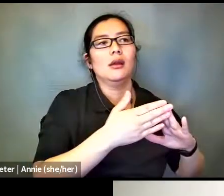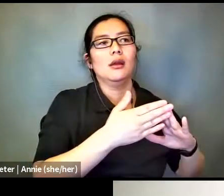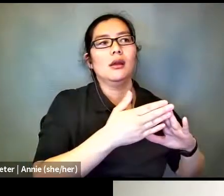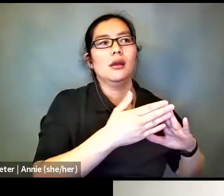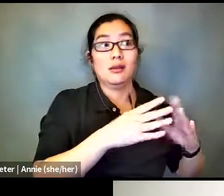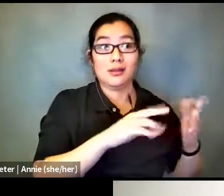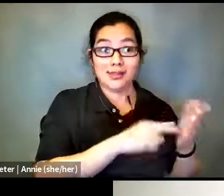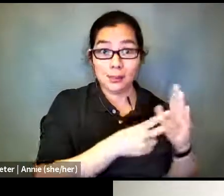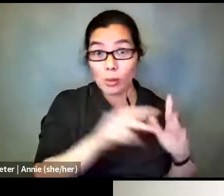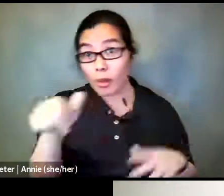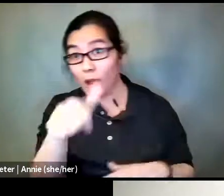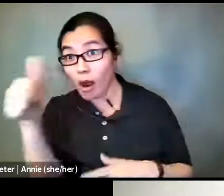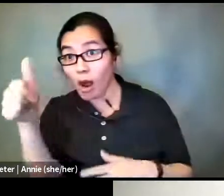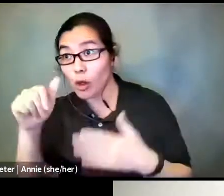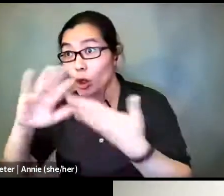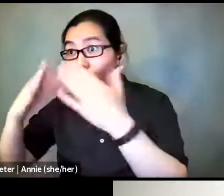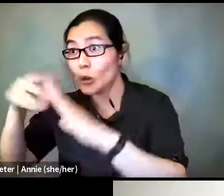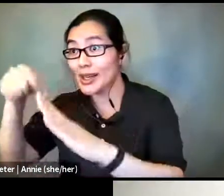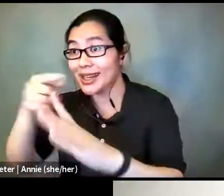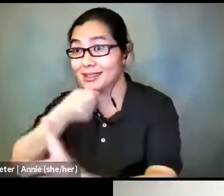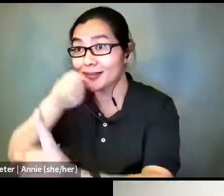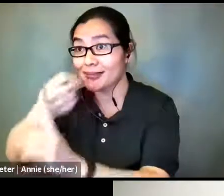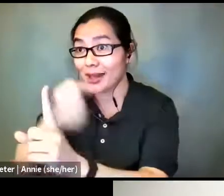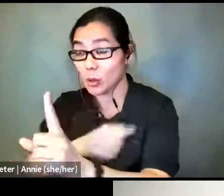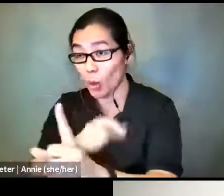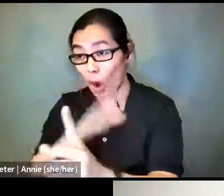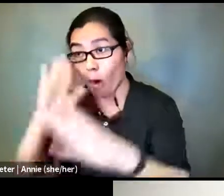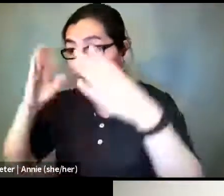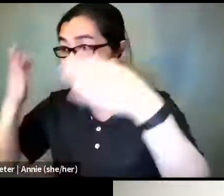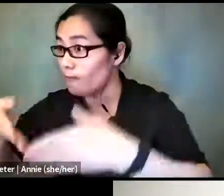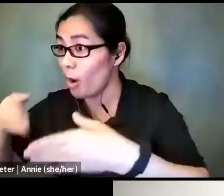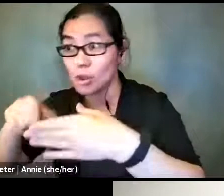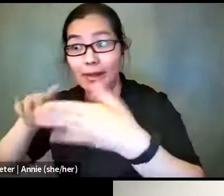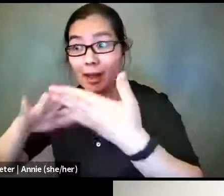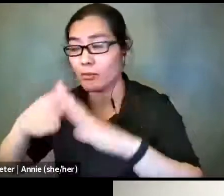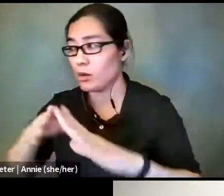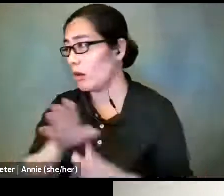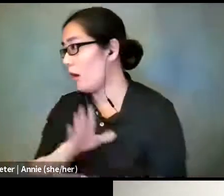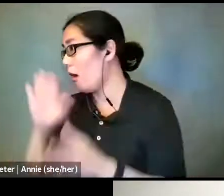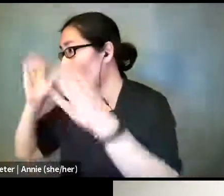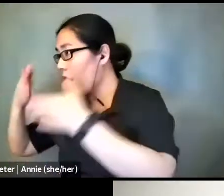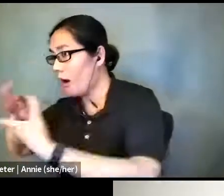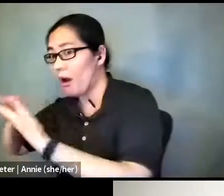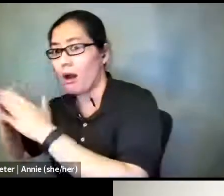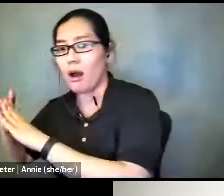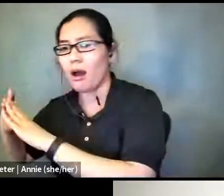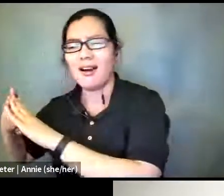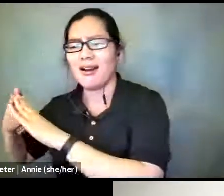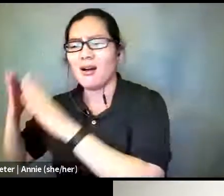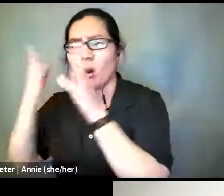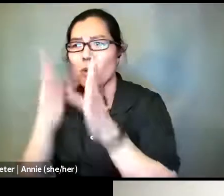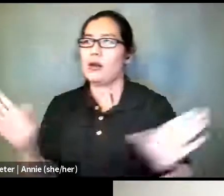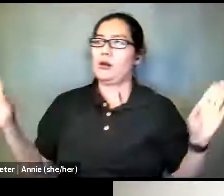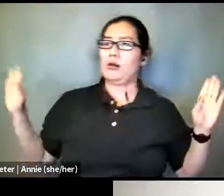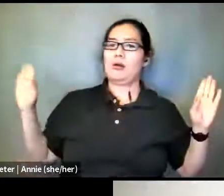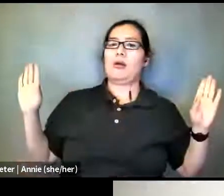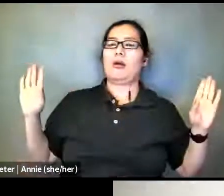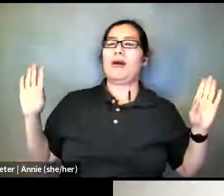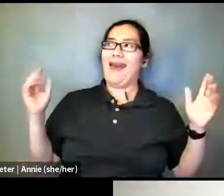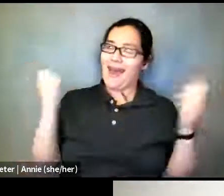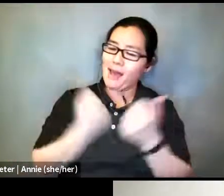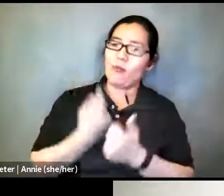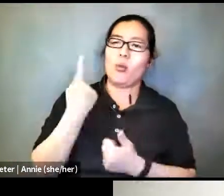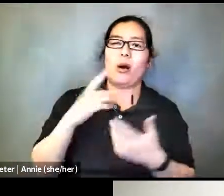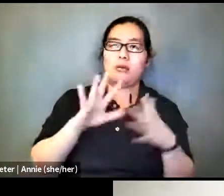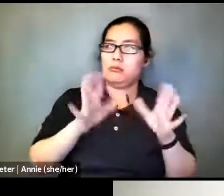when when something else comes up, or are you going to take it all into context and say, okay, we need to focus